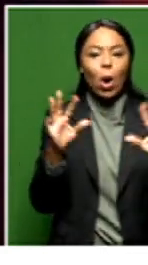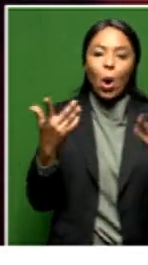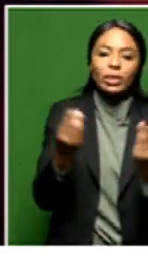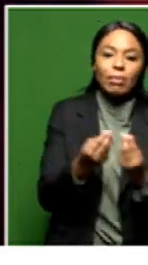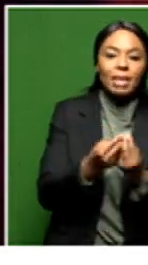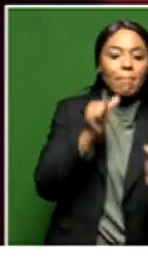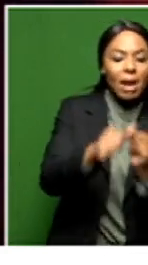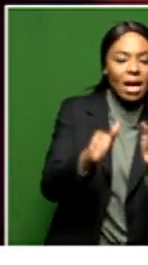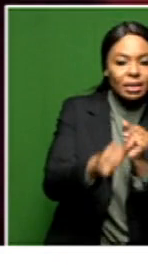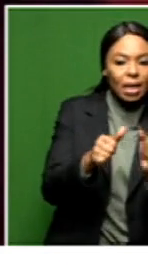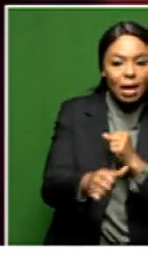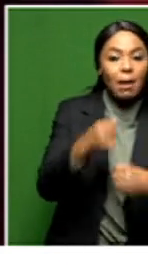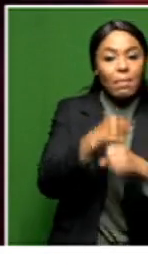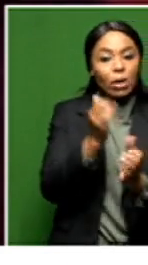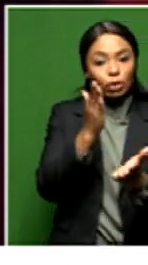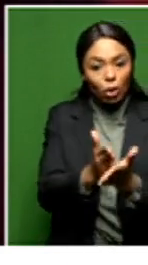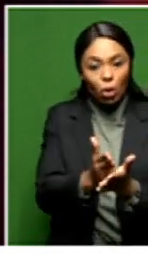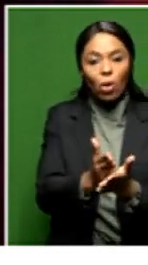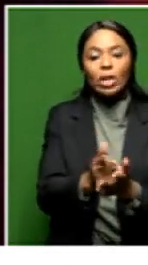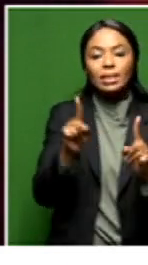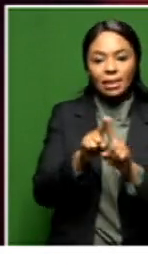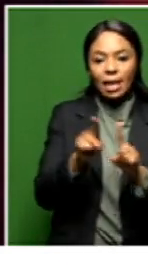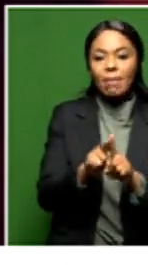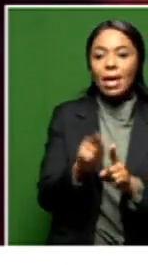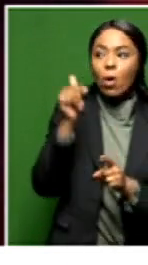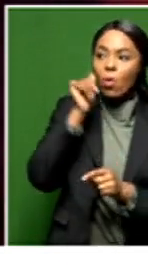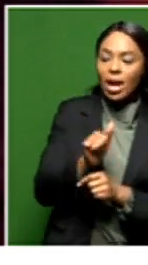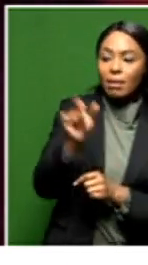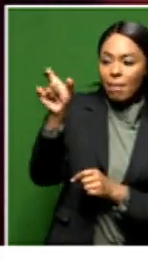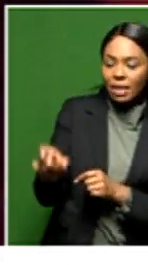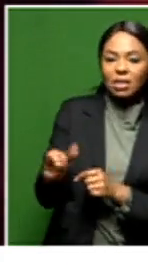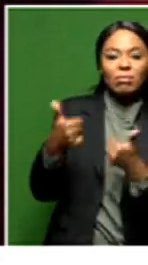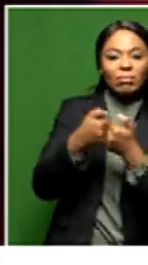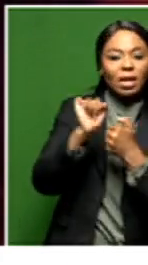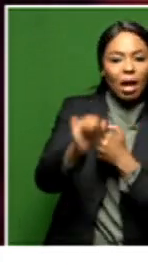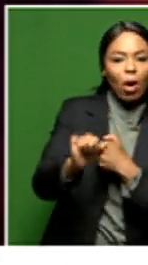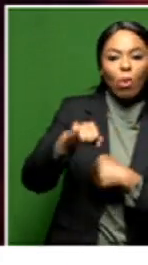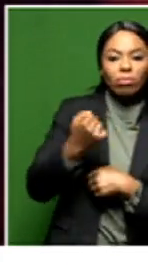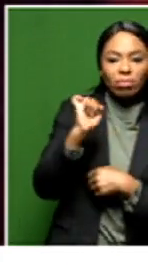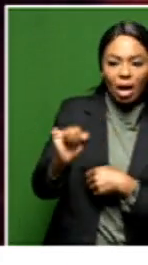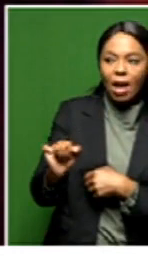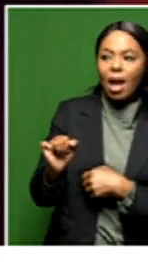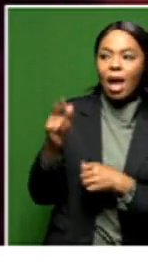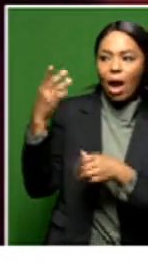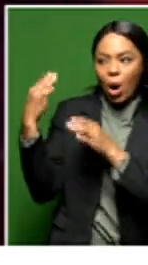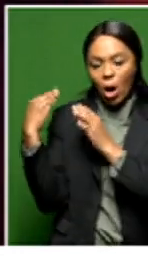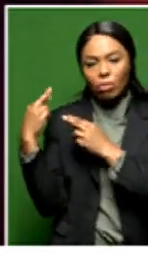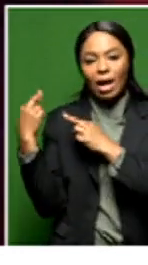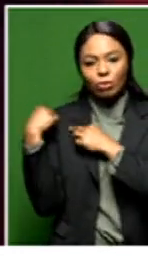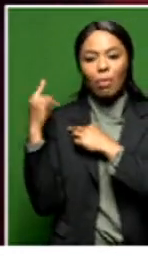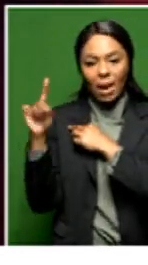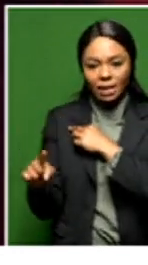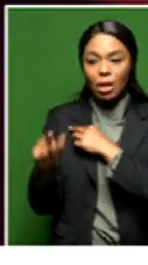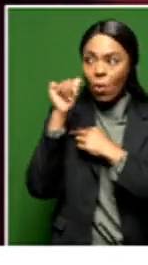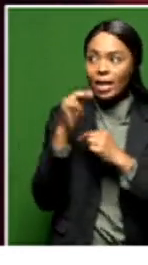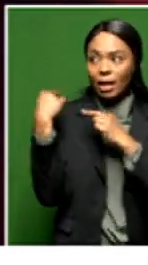make sure that if you partner with an accountability partner, whether that person lives in your home or whether that's a financial advisor, make sure that you improve